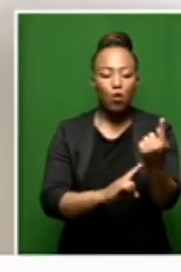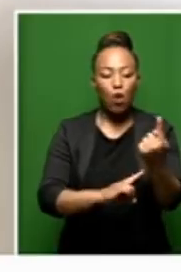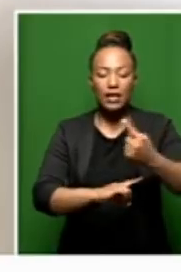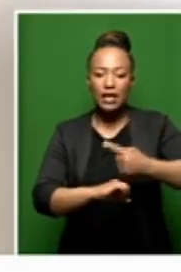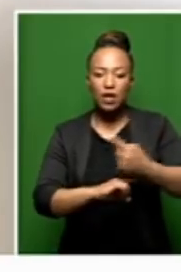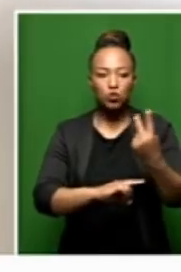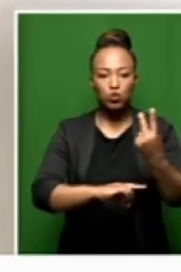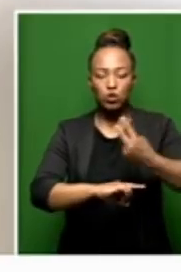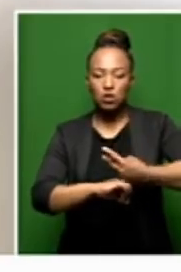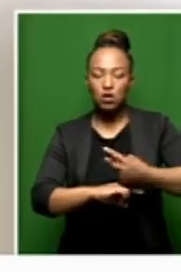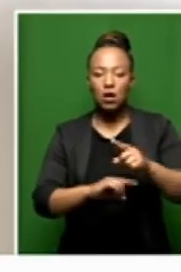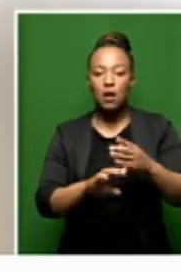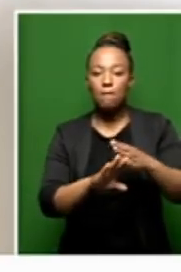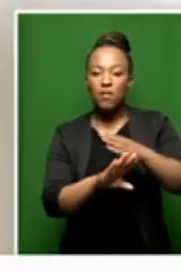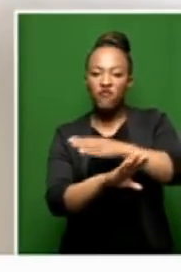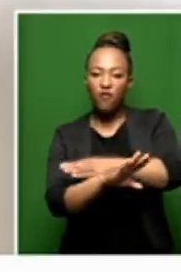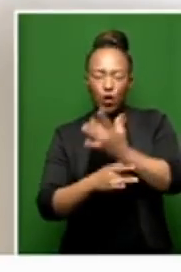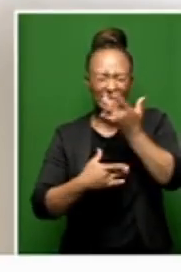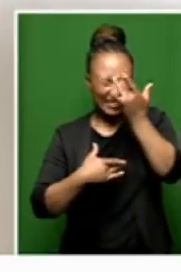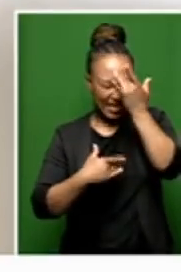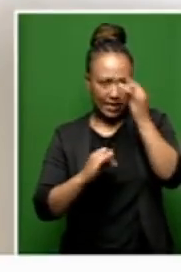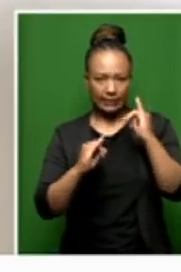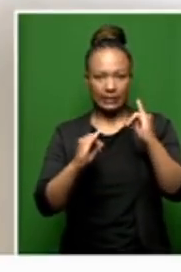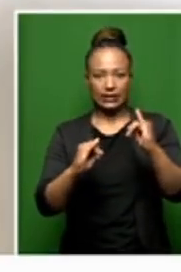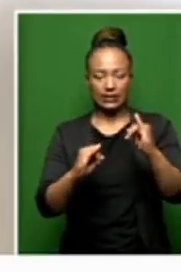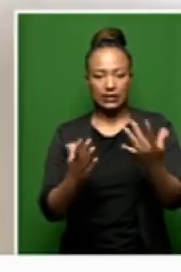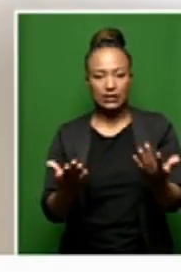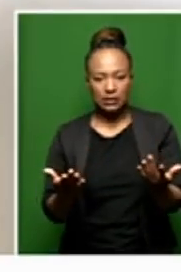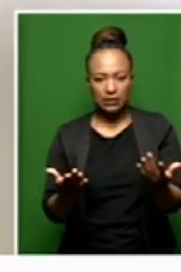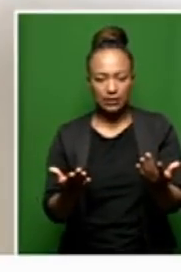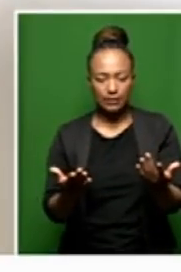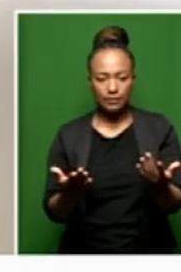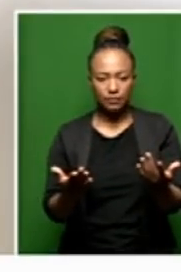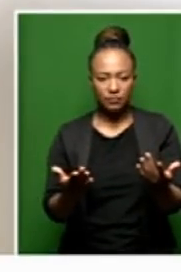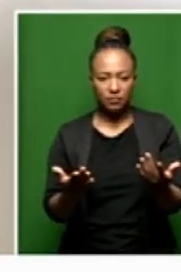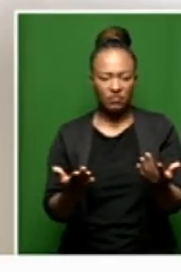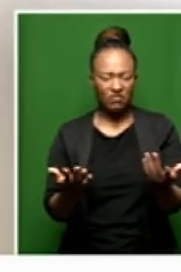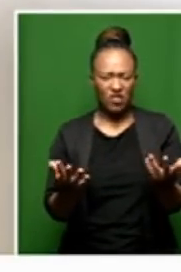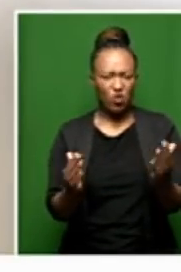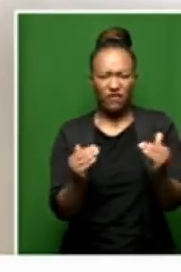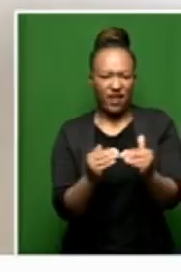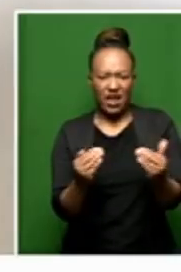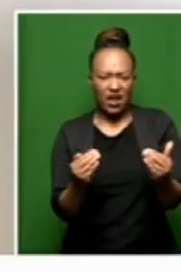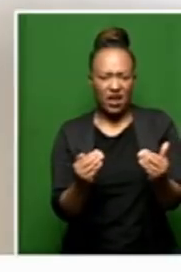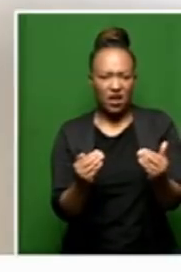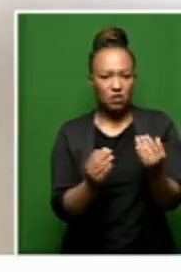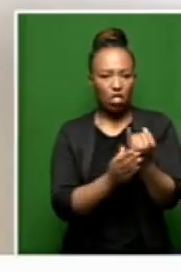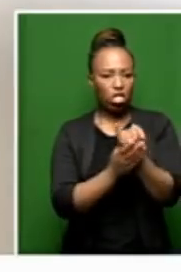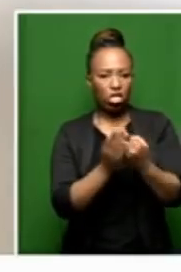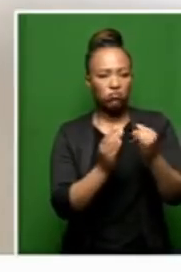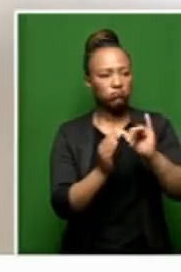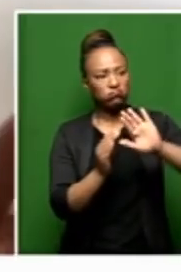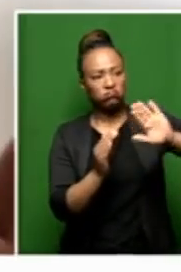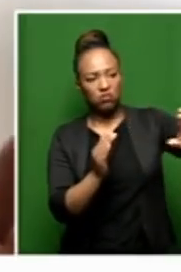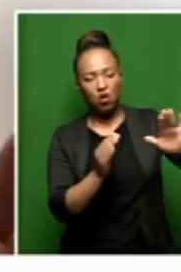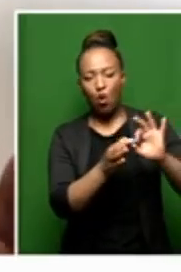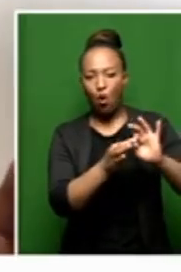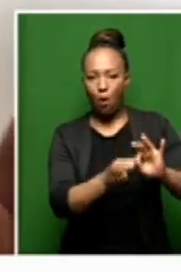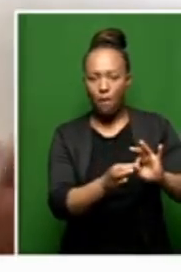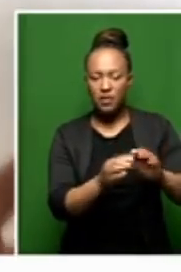your first big symptom starts coming in. So it's not fair to be isolating and businesses to